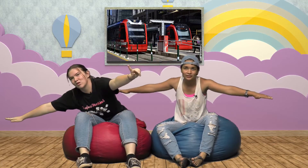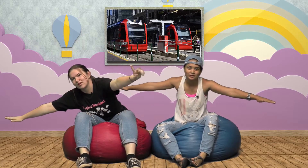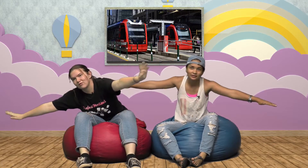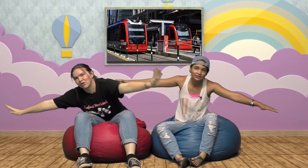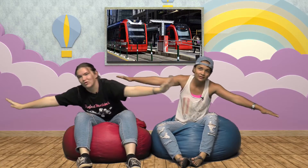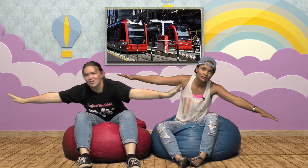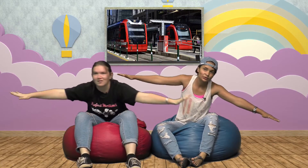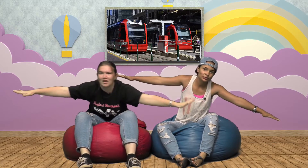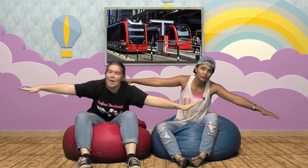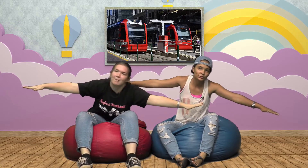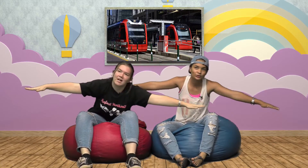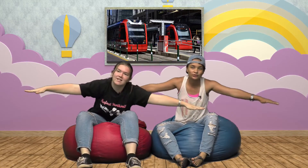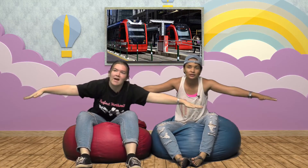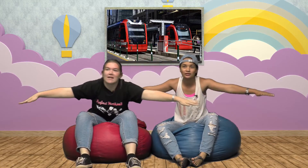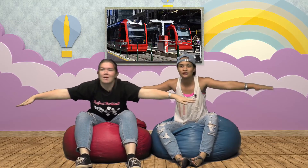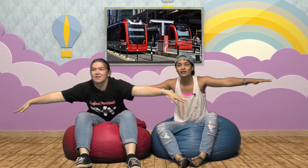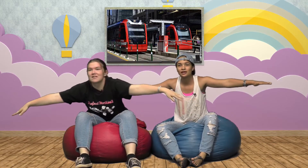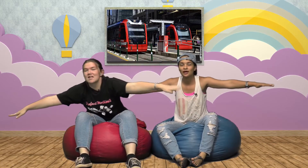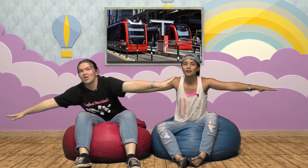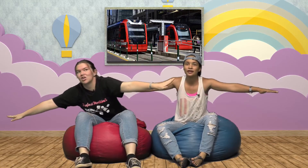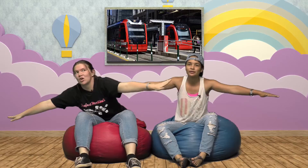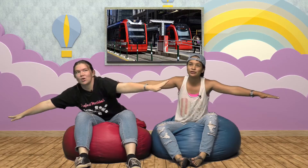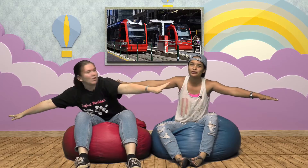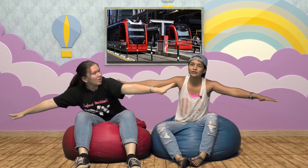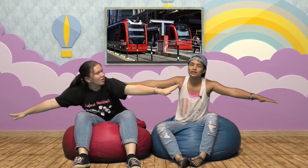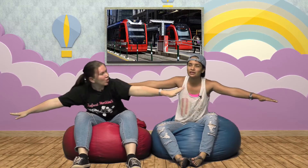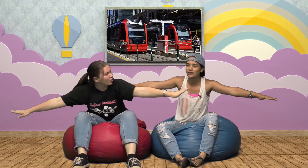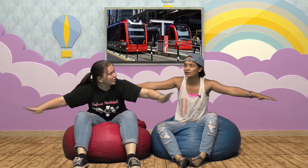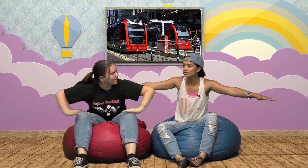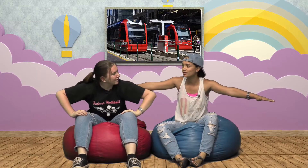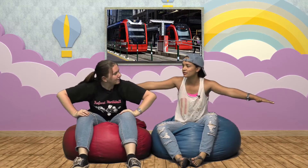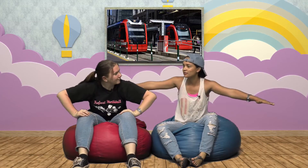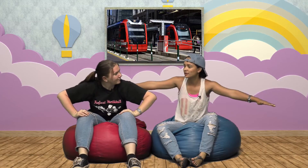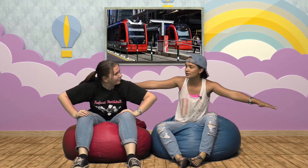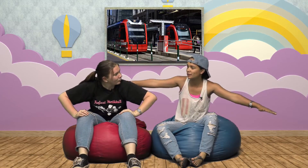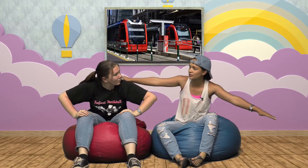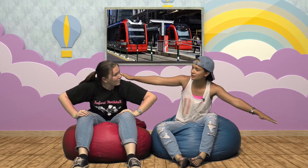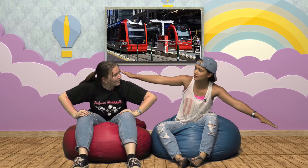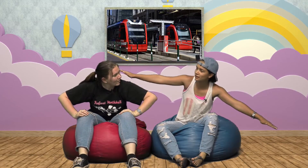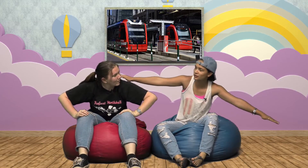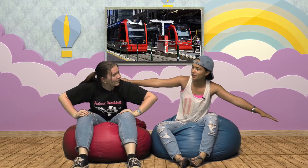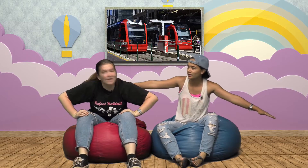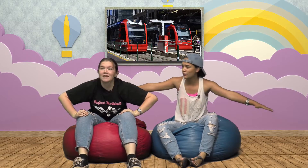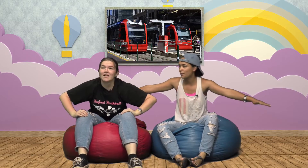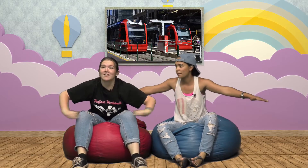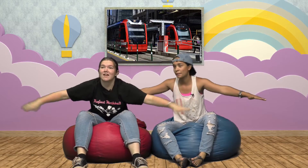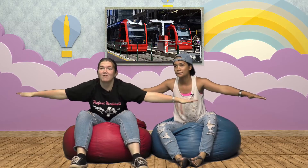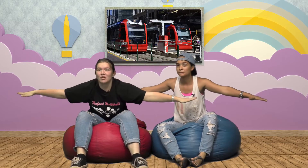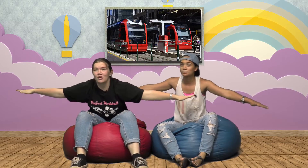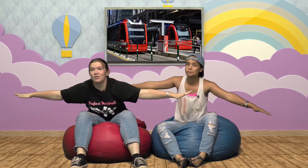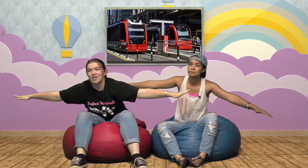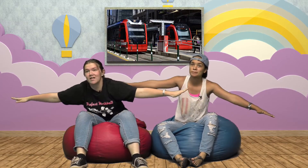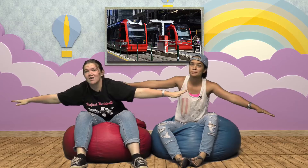your captain's turning for a good reason. But captains undergo also turn long out? training. Yes, captains undergo training. Yeah,